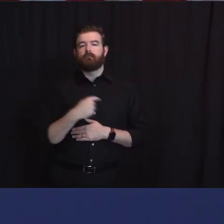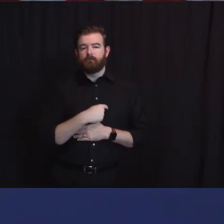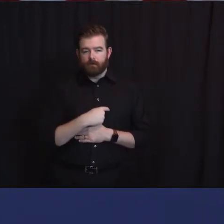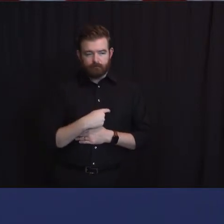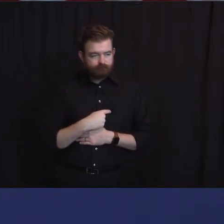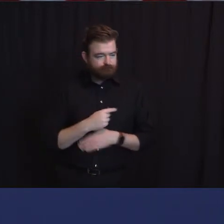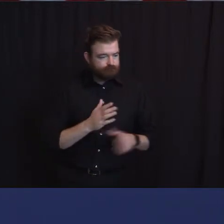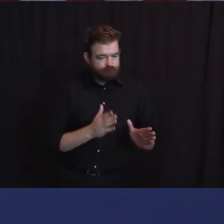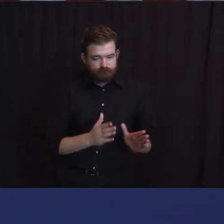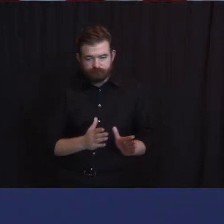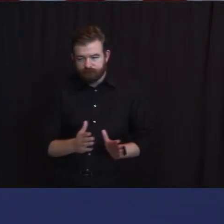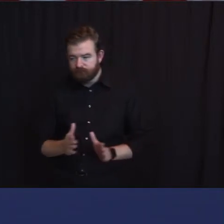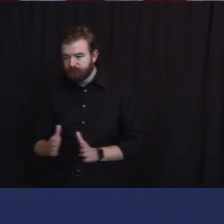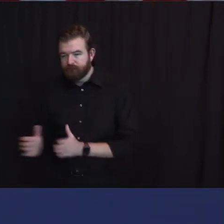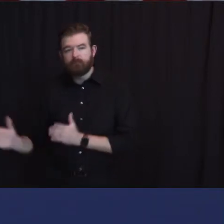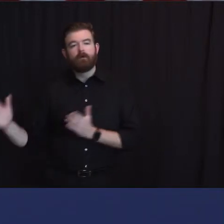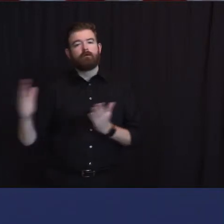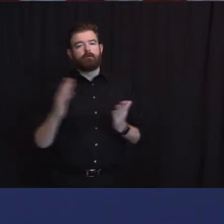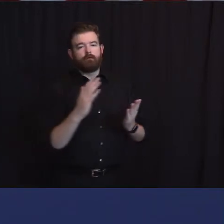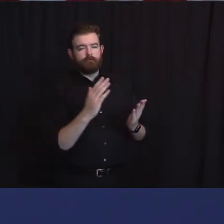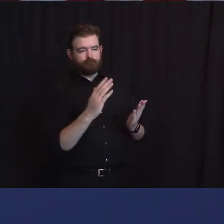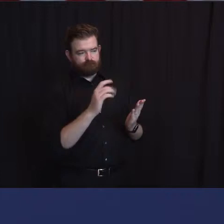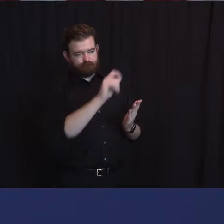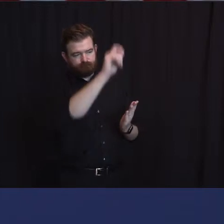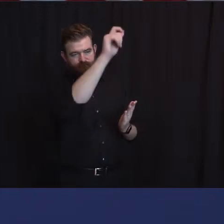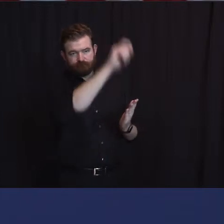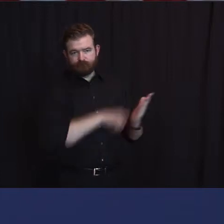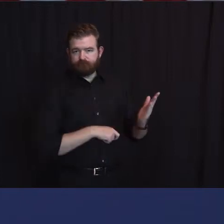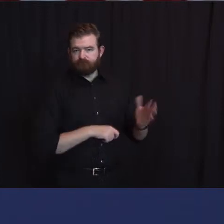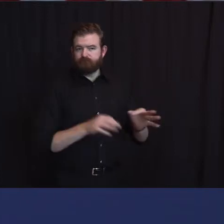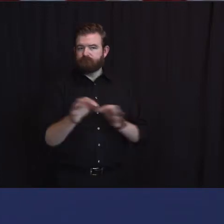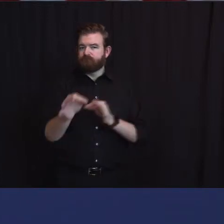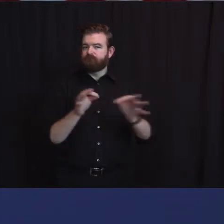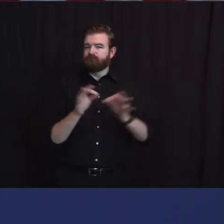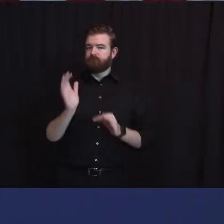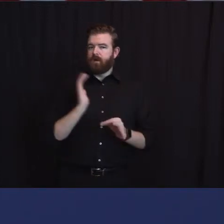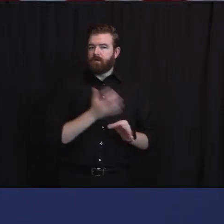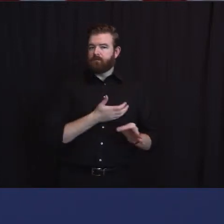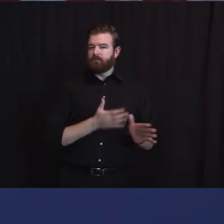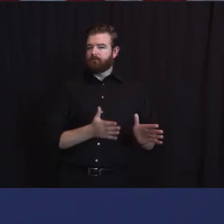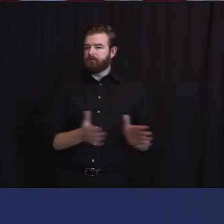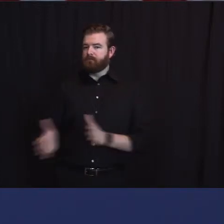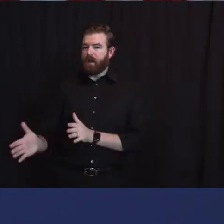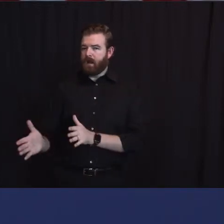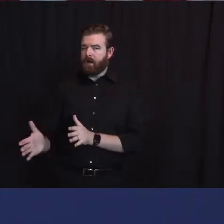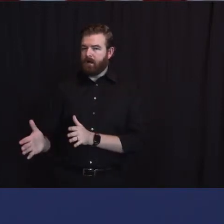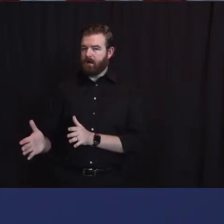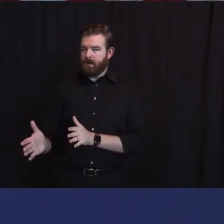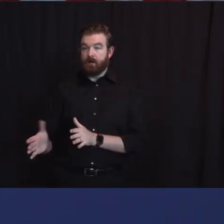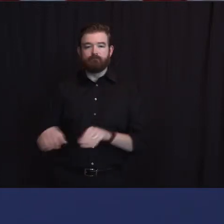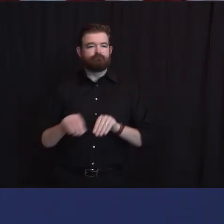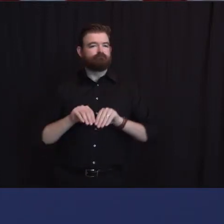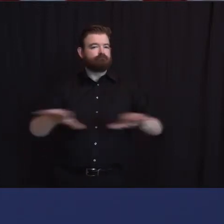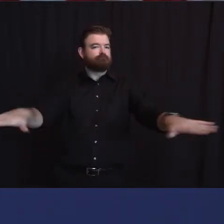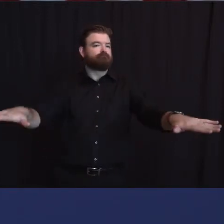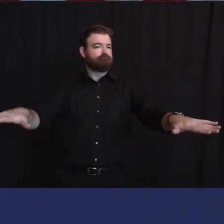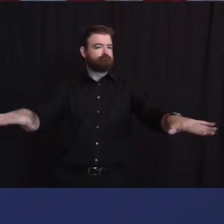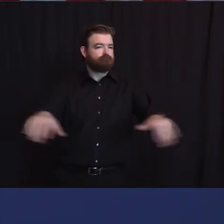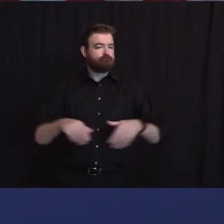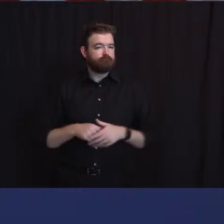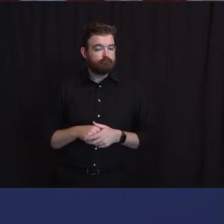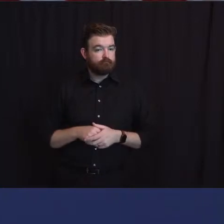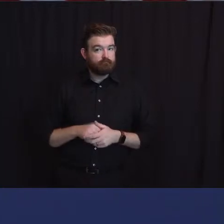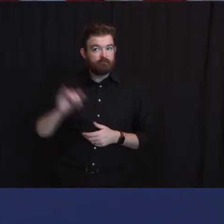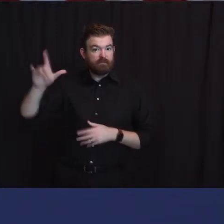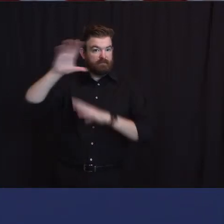the American Rescue Plan Act that President Biden signed in March New Jersey is slated to receive an allocation